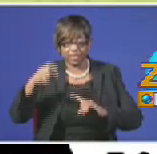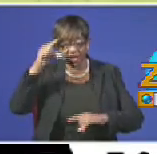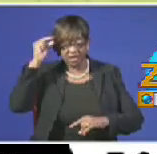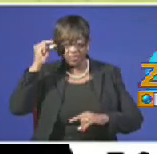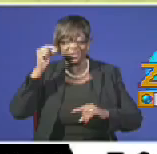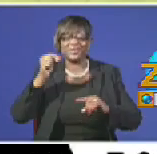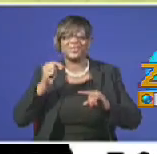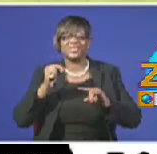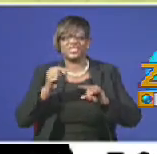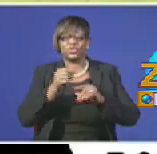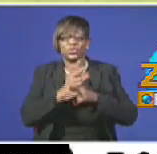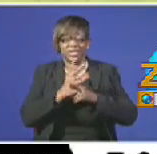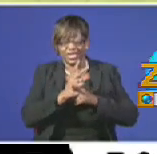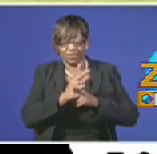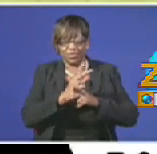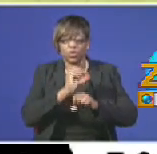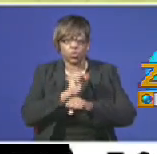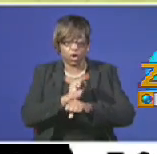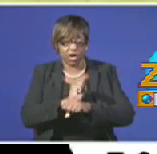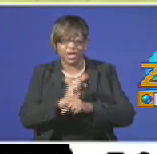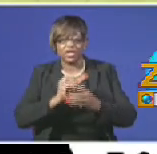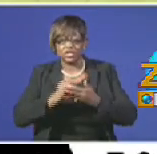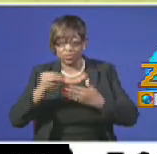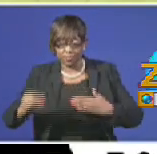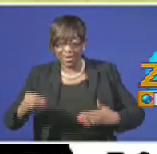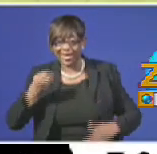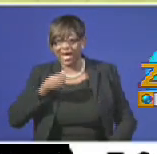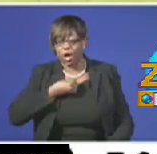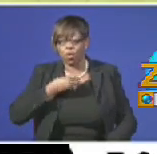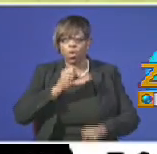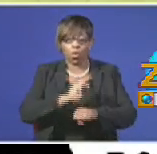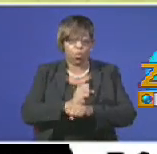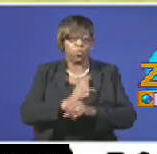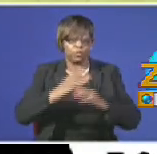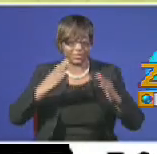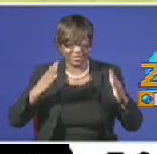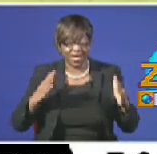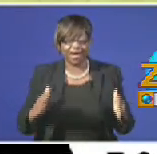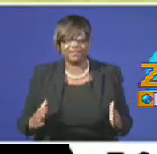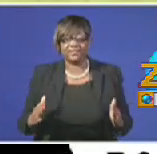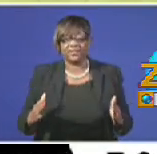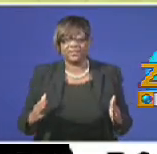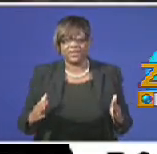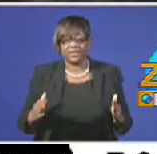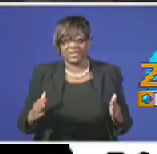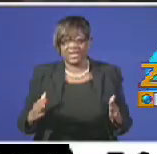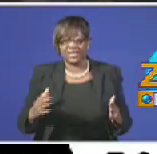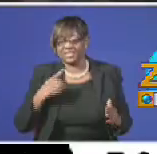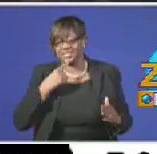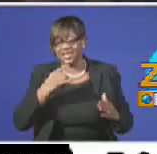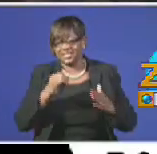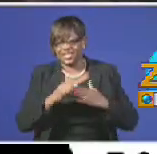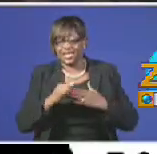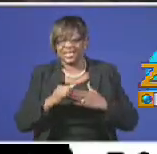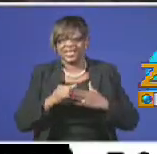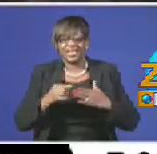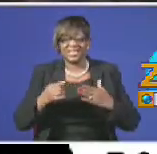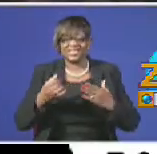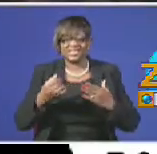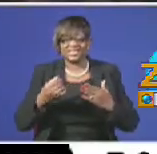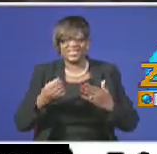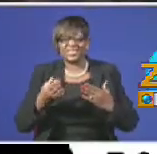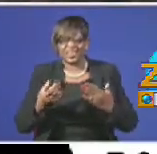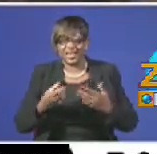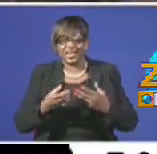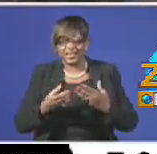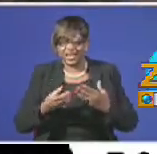to fund our work, pay our staff, and we also use it as leverage. It's a very unique thing, the Bahamas National Trust, because